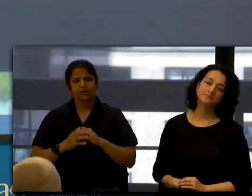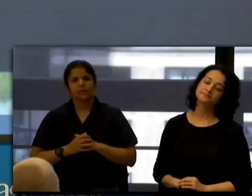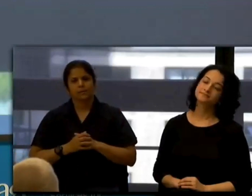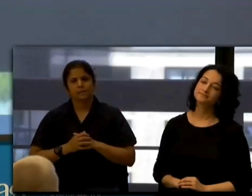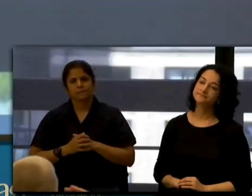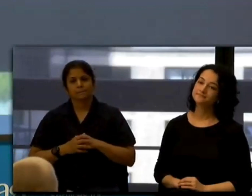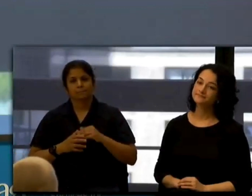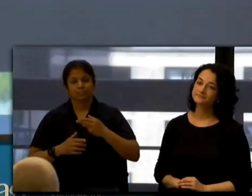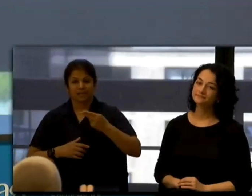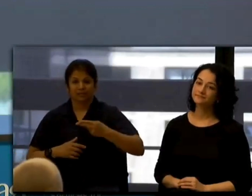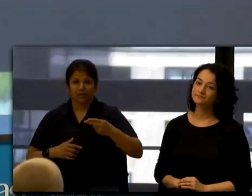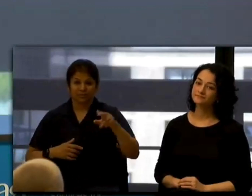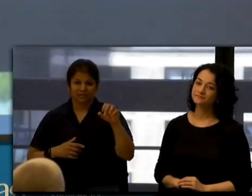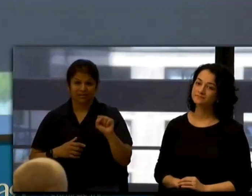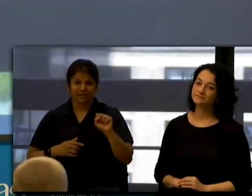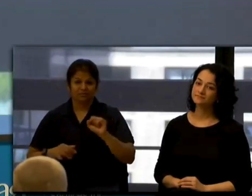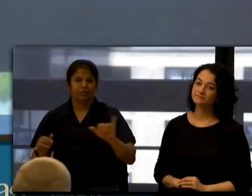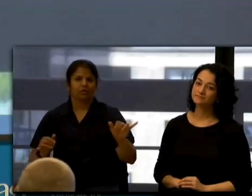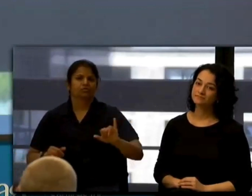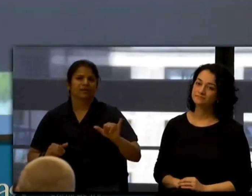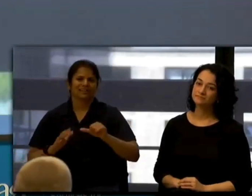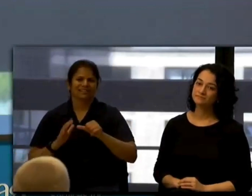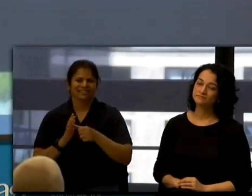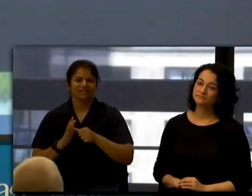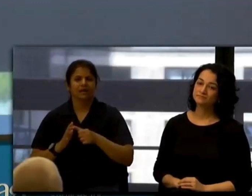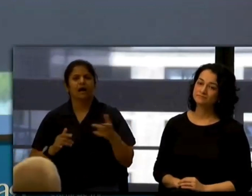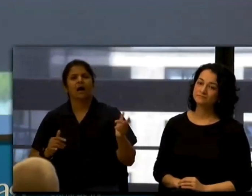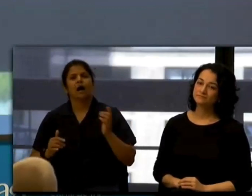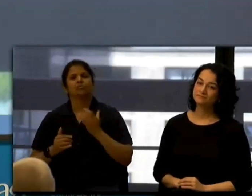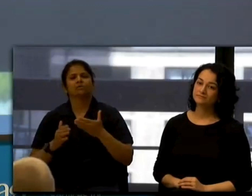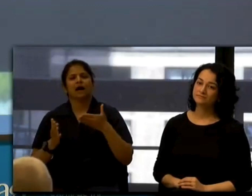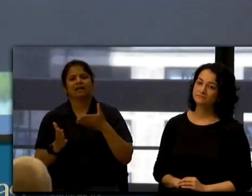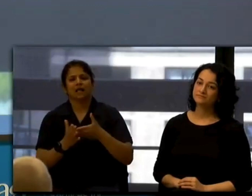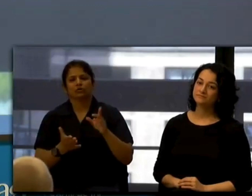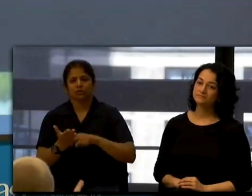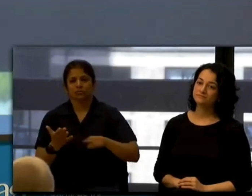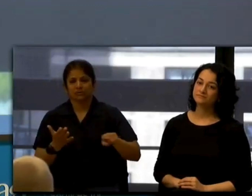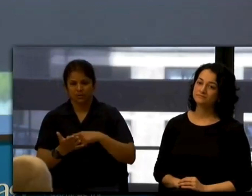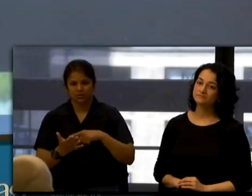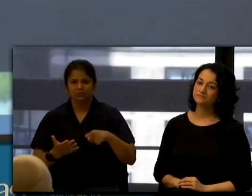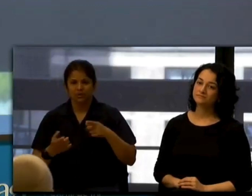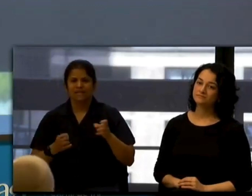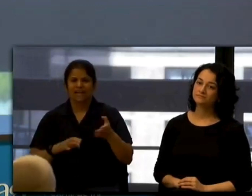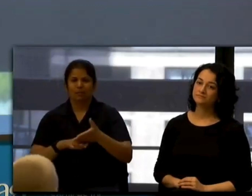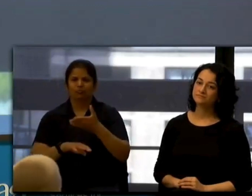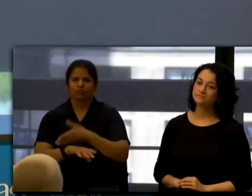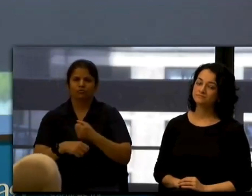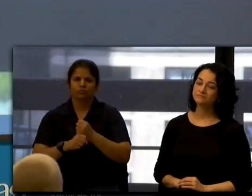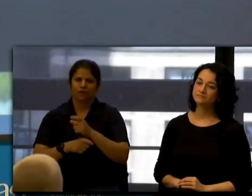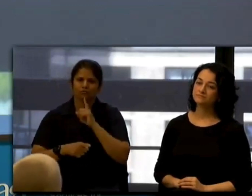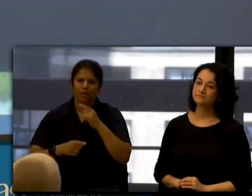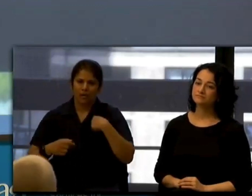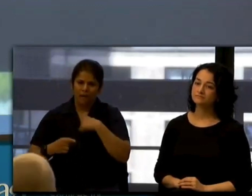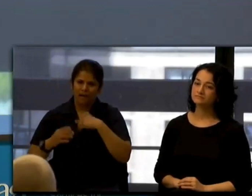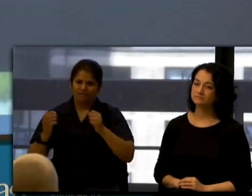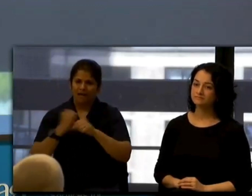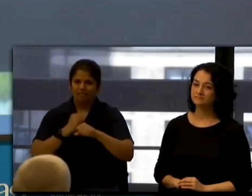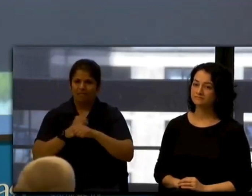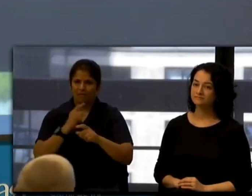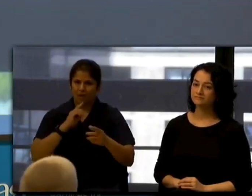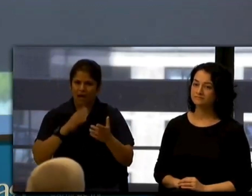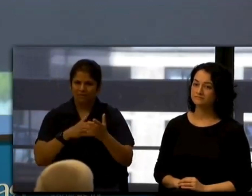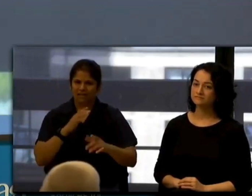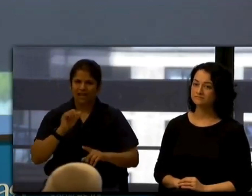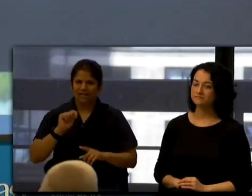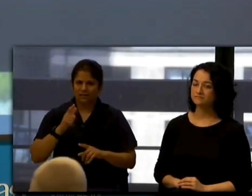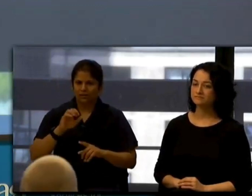prioritized strengthening the anti-discrimination tools we have to fight against ageism and ableism. Last week,